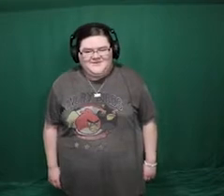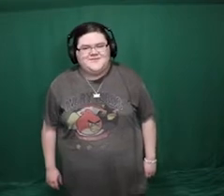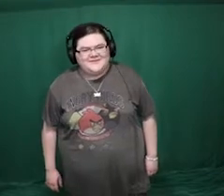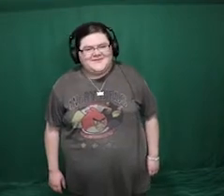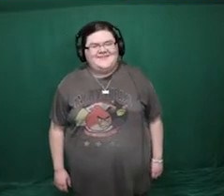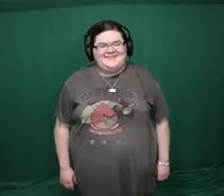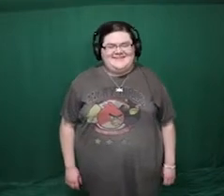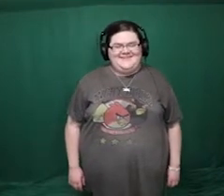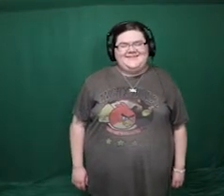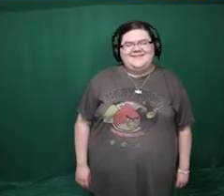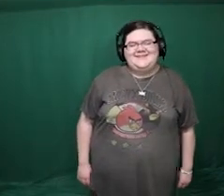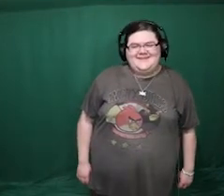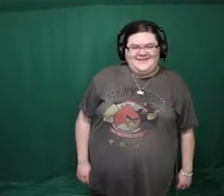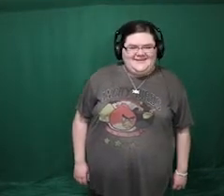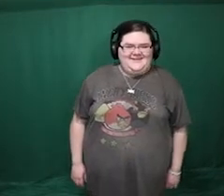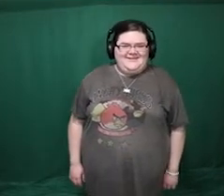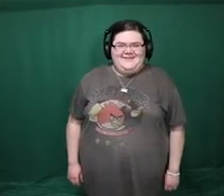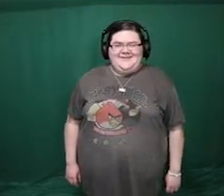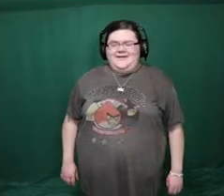Yellows Let's win! Go.